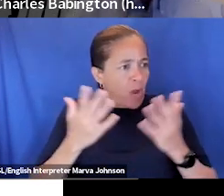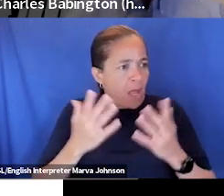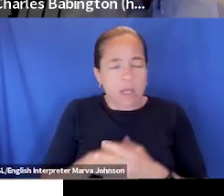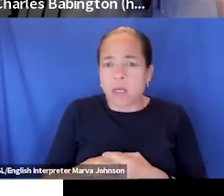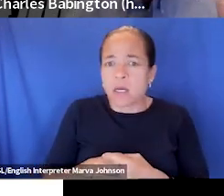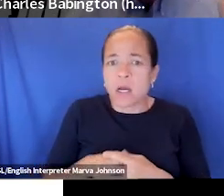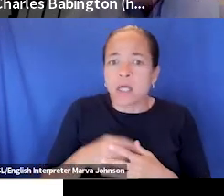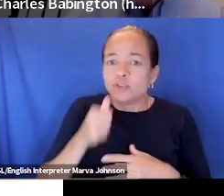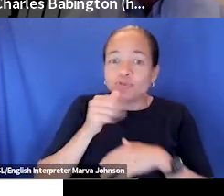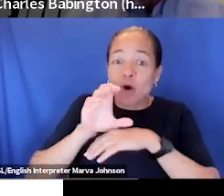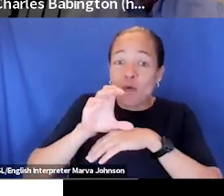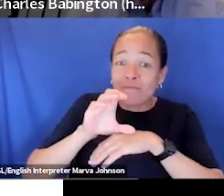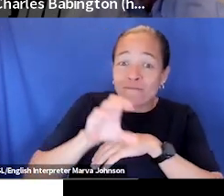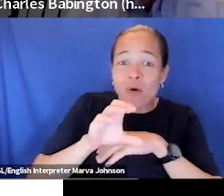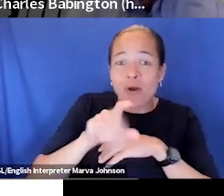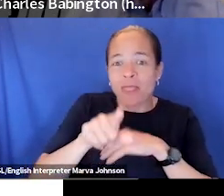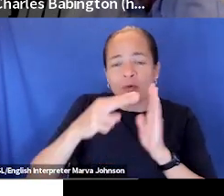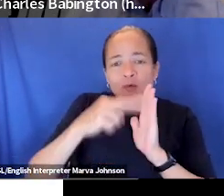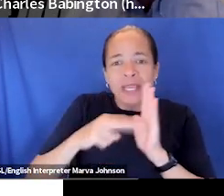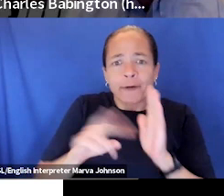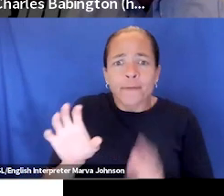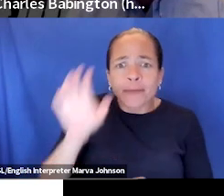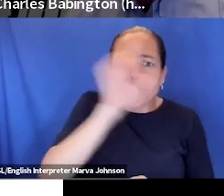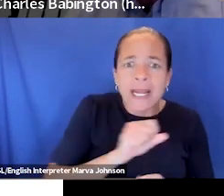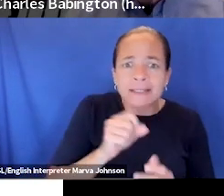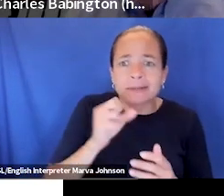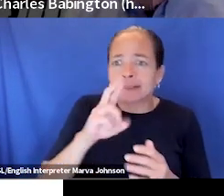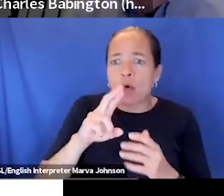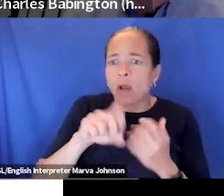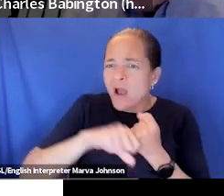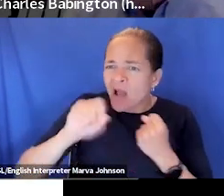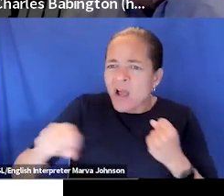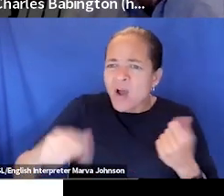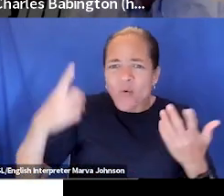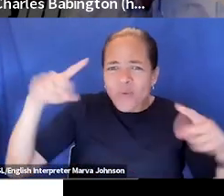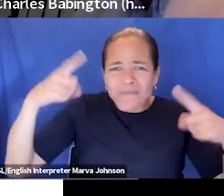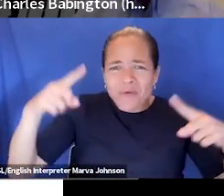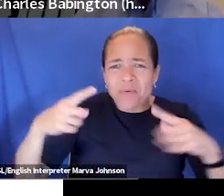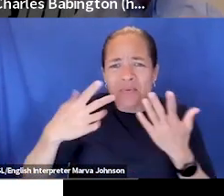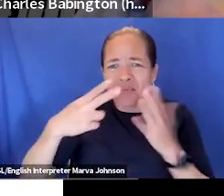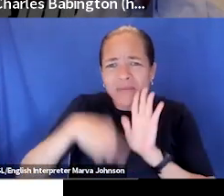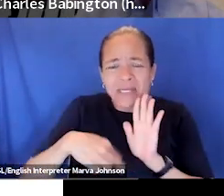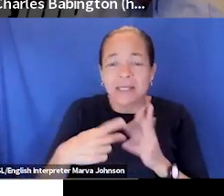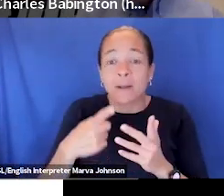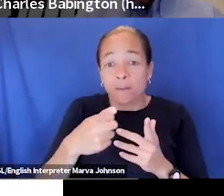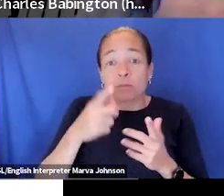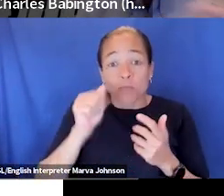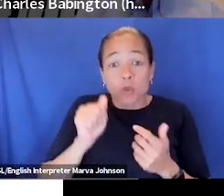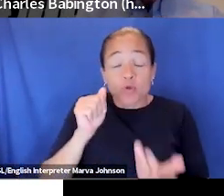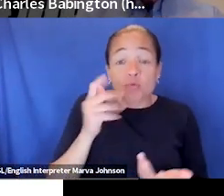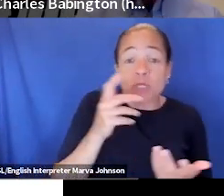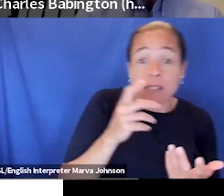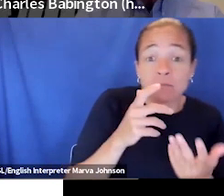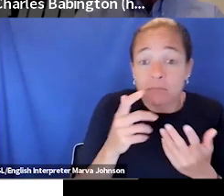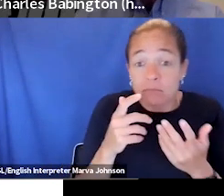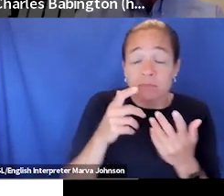your reader guess or take a long time to understand what's your main point. You can embellish it. You can put the details and all